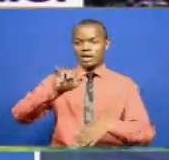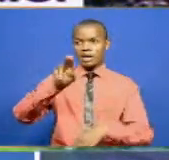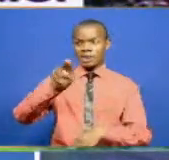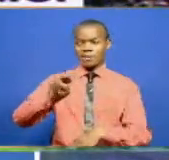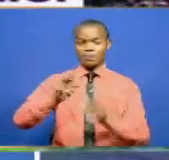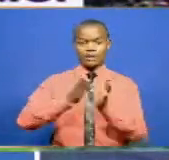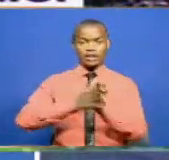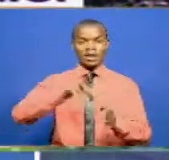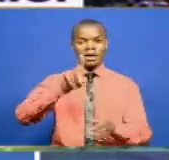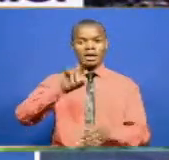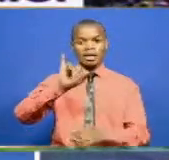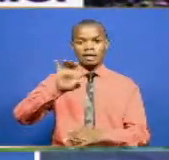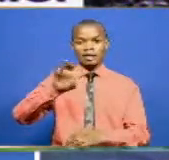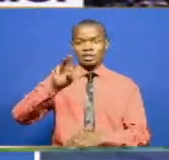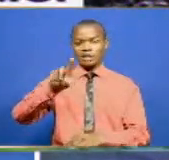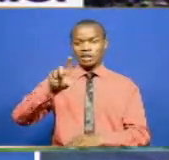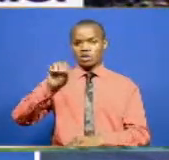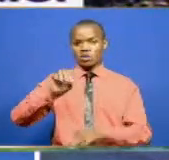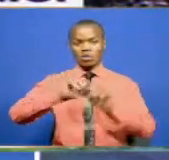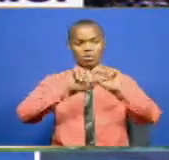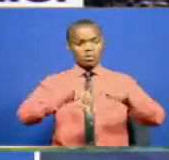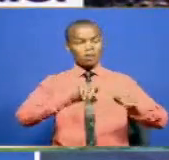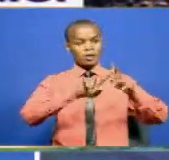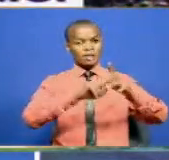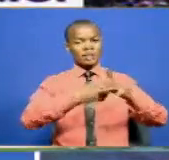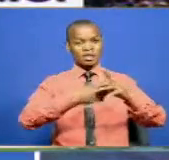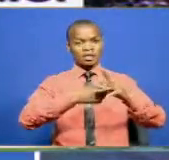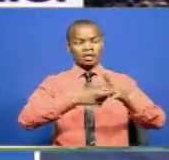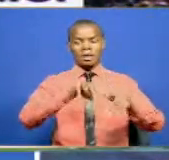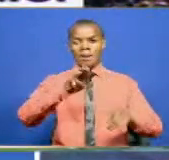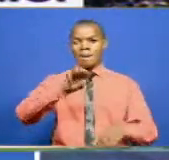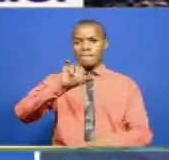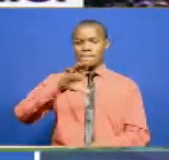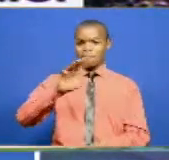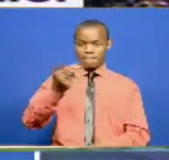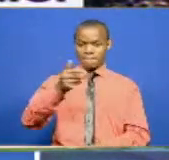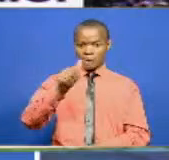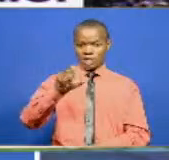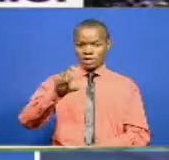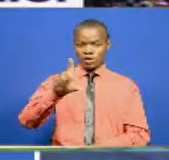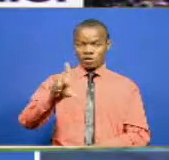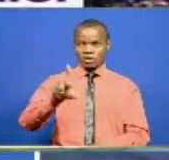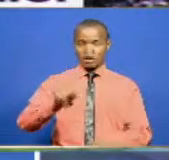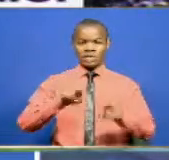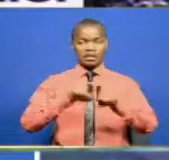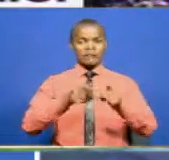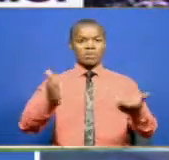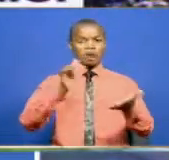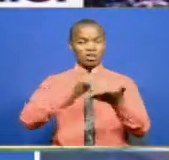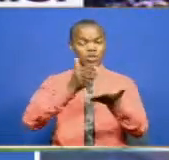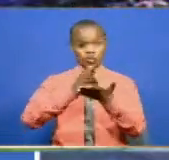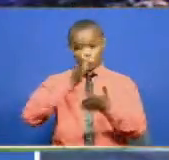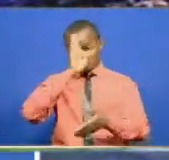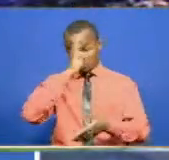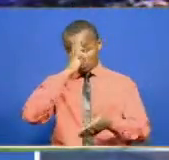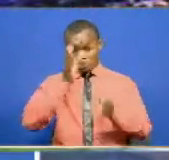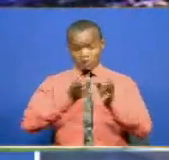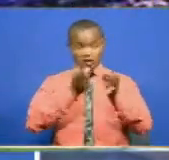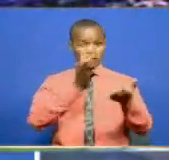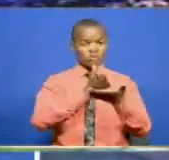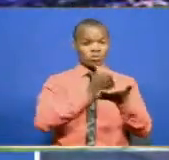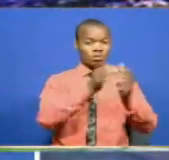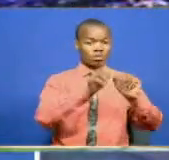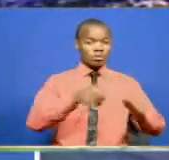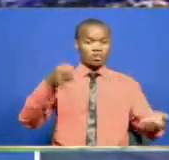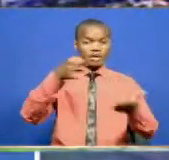Rodrigo will start. West Ham's top scorer Michael Antonio is again doubtful too. So Sebastian Haller